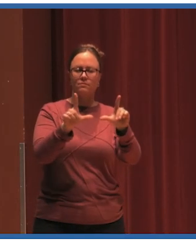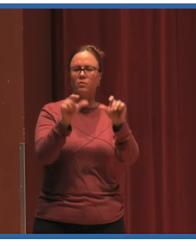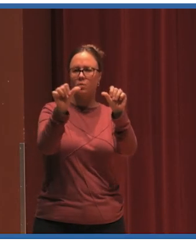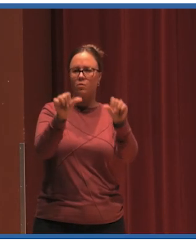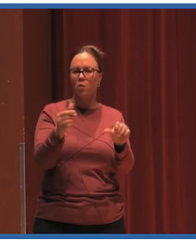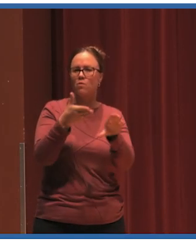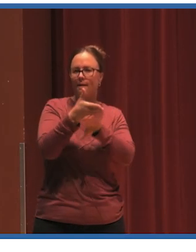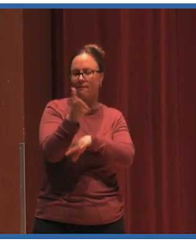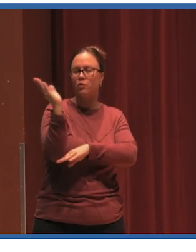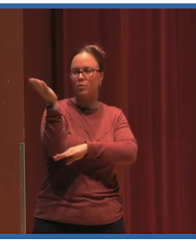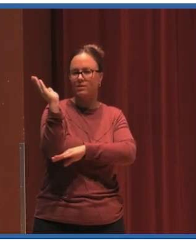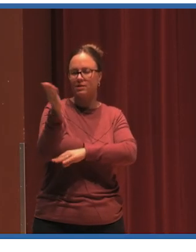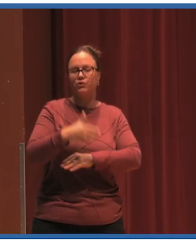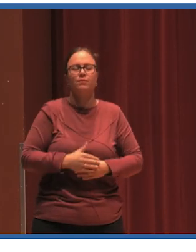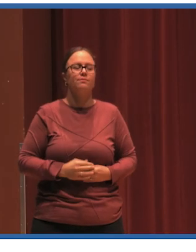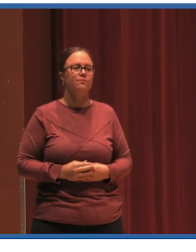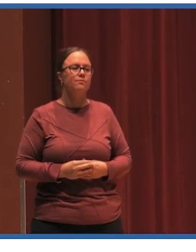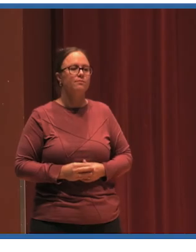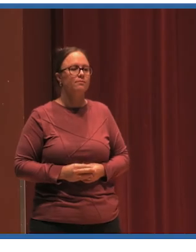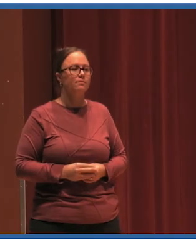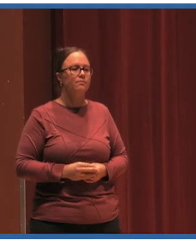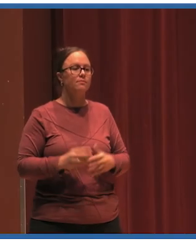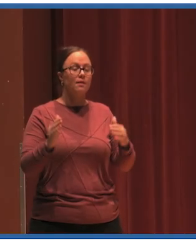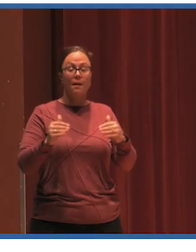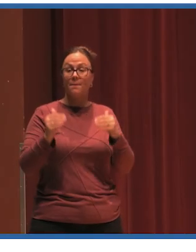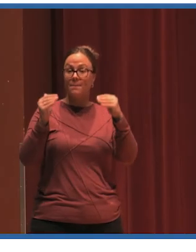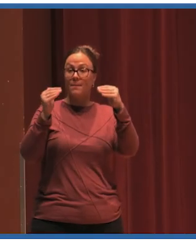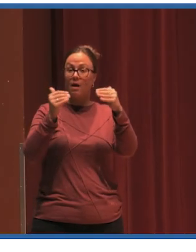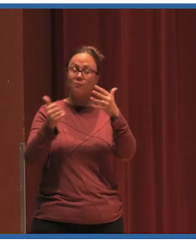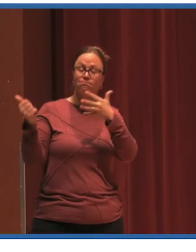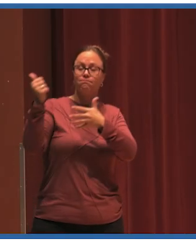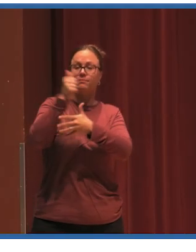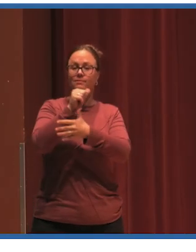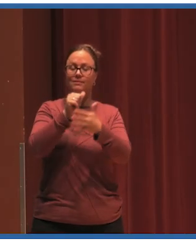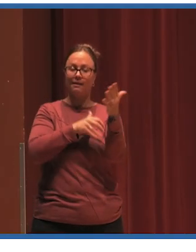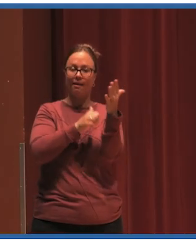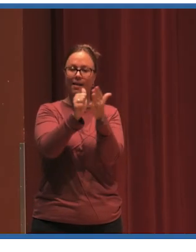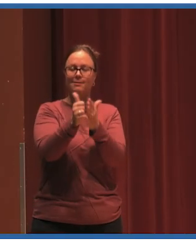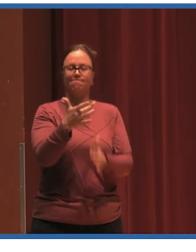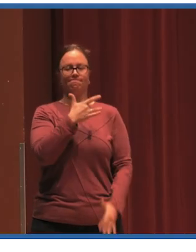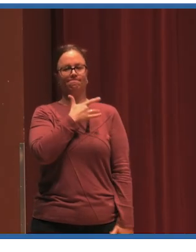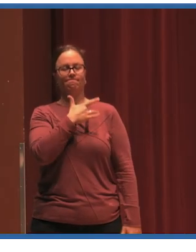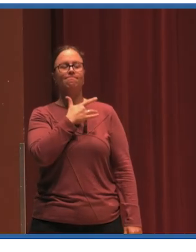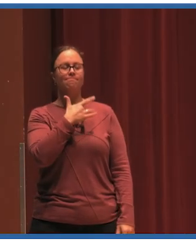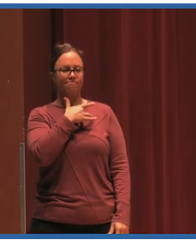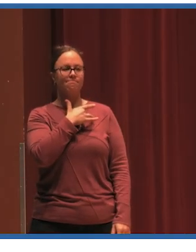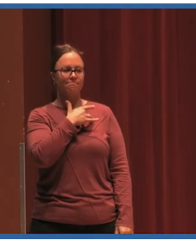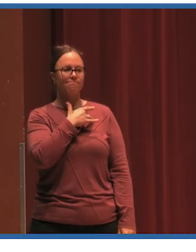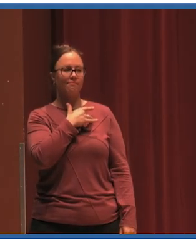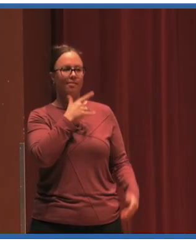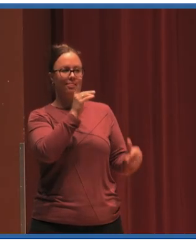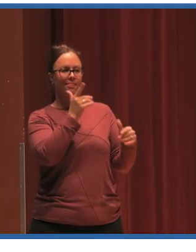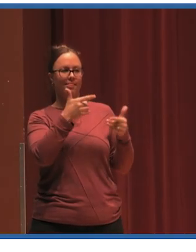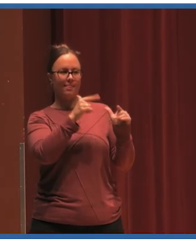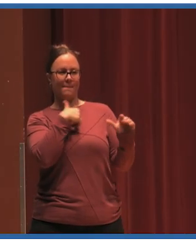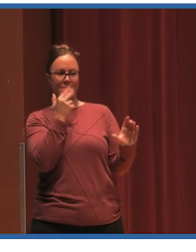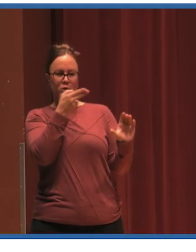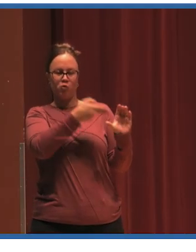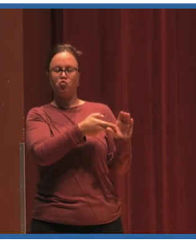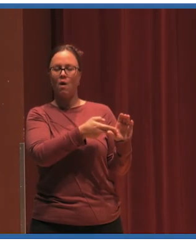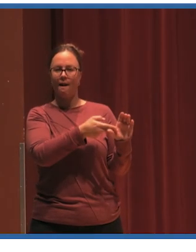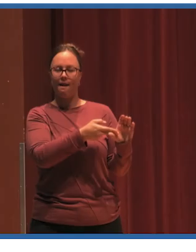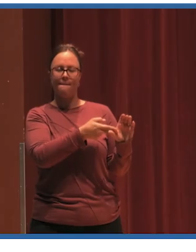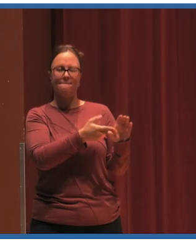the presentation. Above and Beyond Cancer, which is near and dear to my heart since Dr. Deming let me join them for a Patagonia